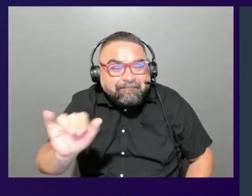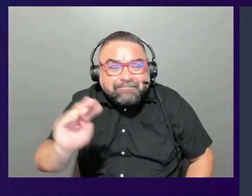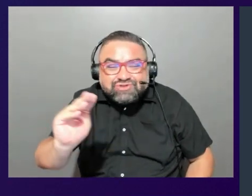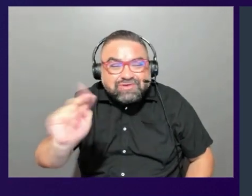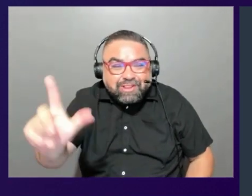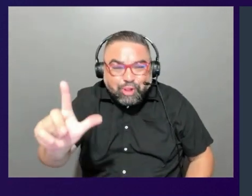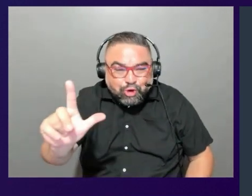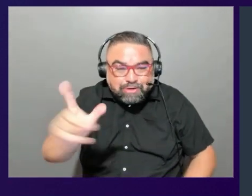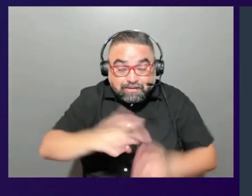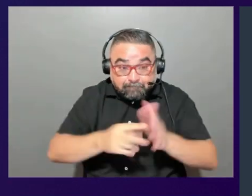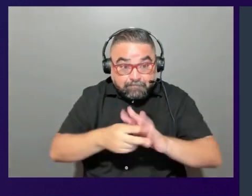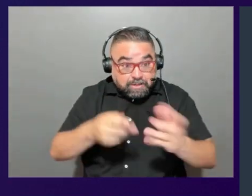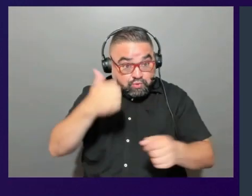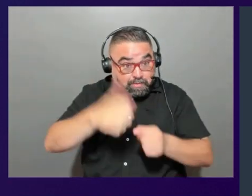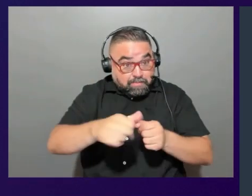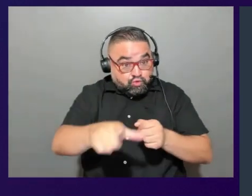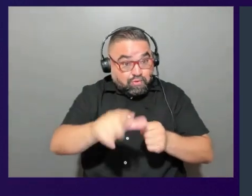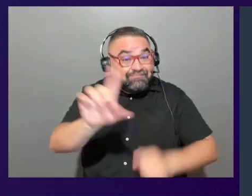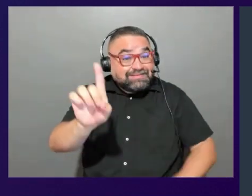your ML journey.